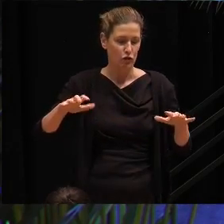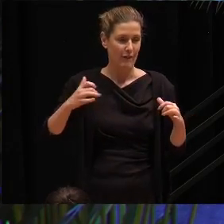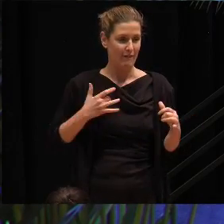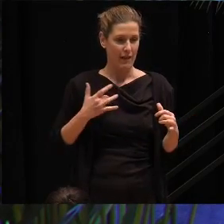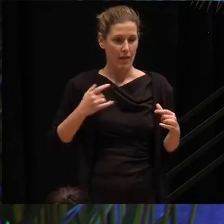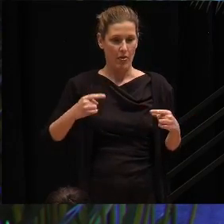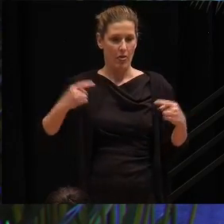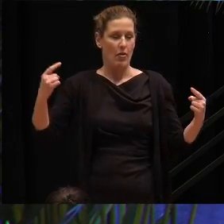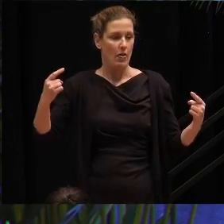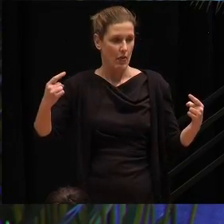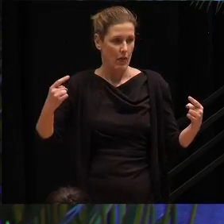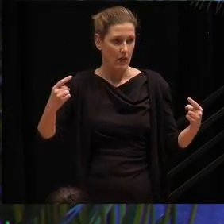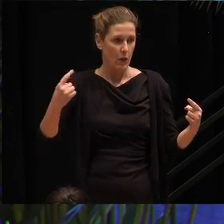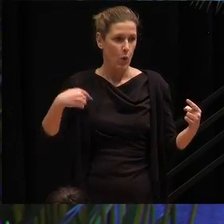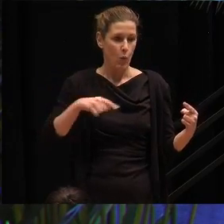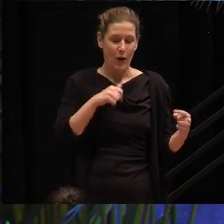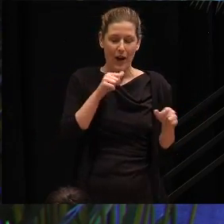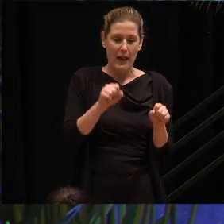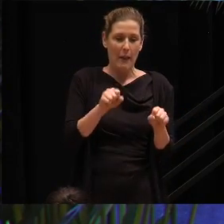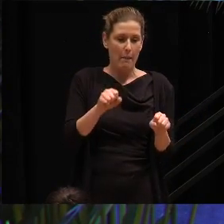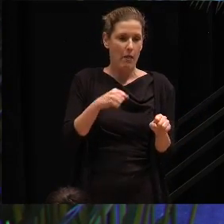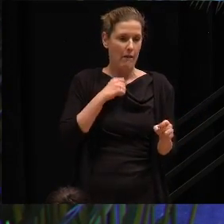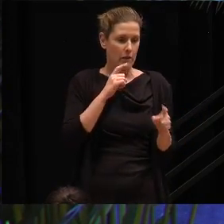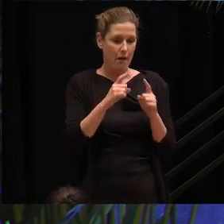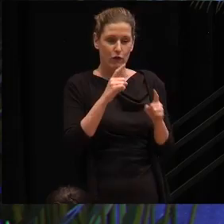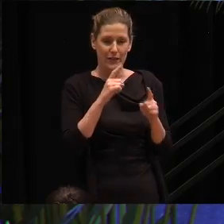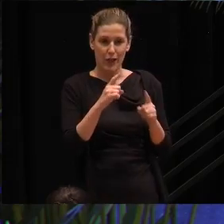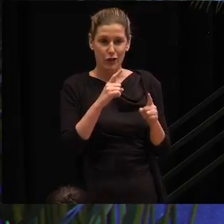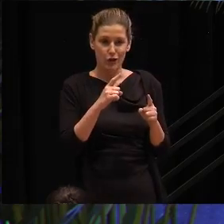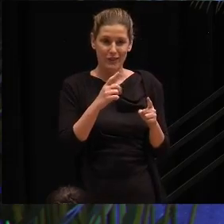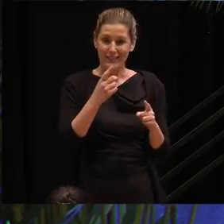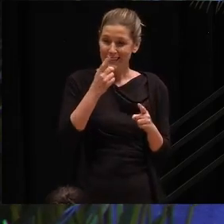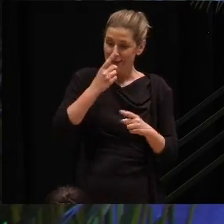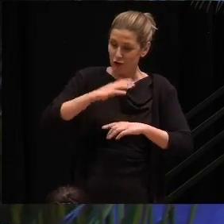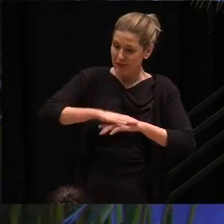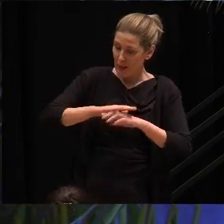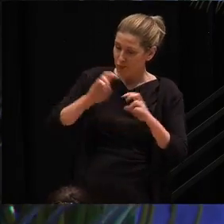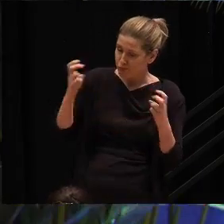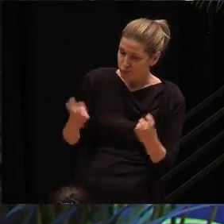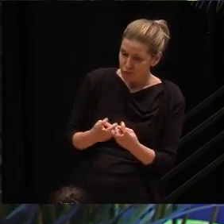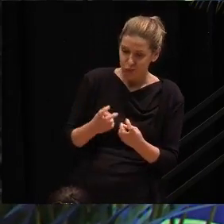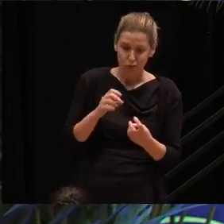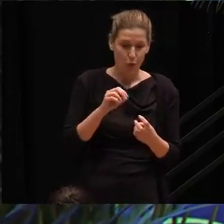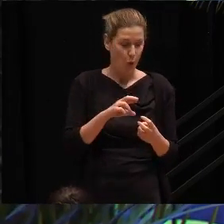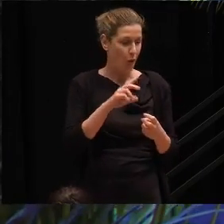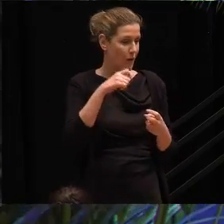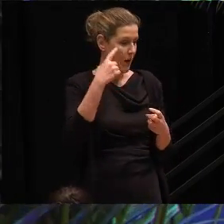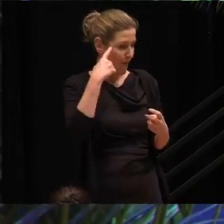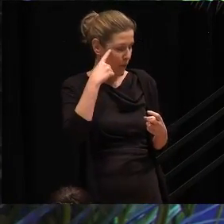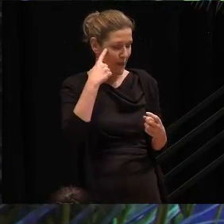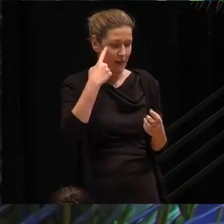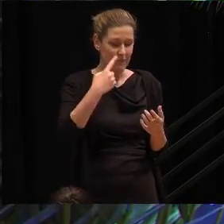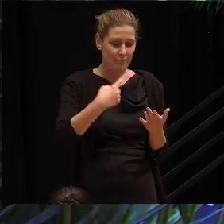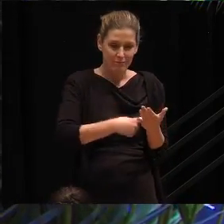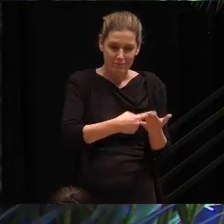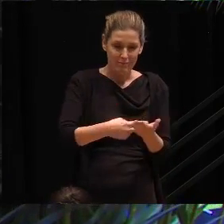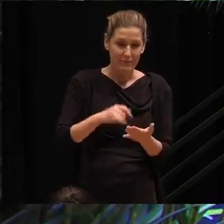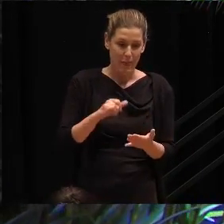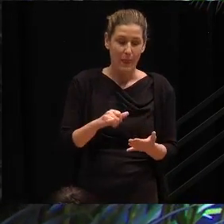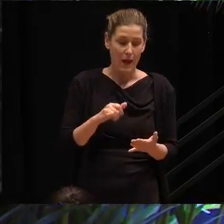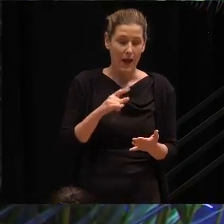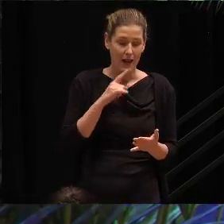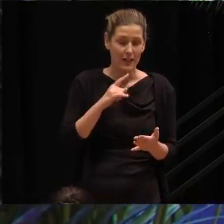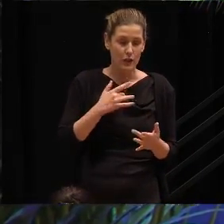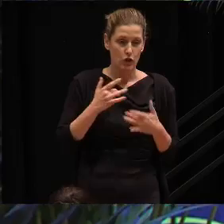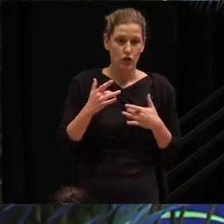now, where we are unable to have conversations across dinner tables, let alone across the aisle, that is troubling, and it is